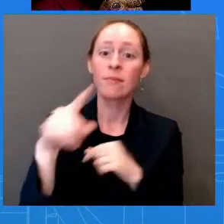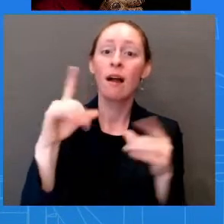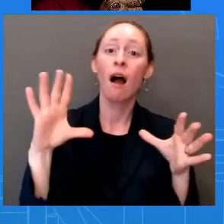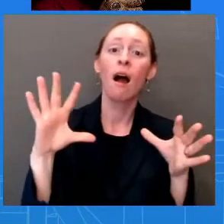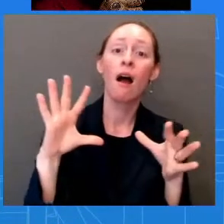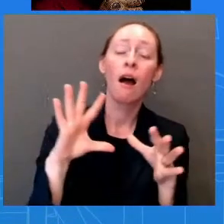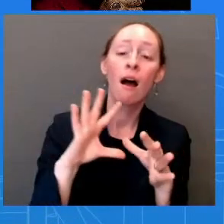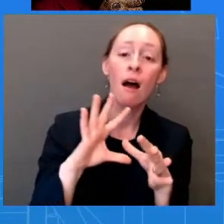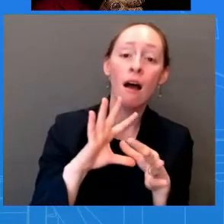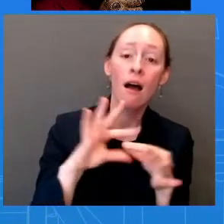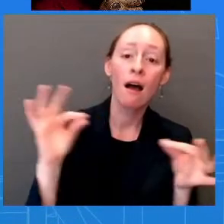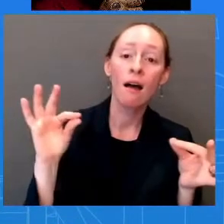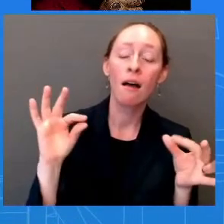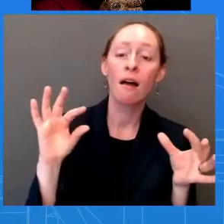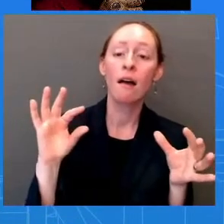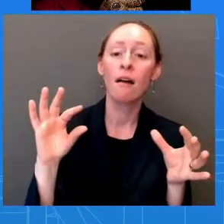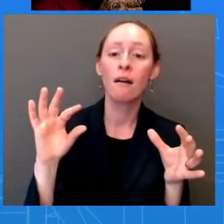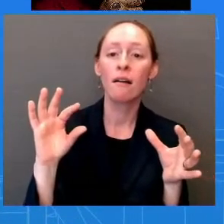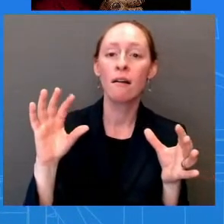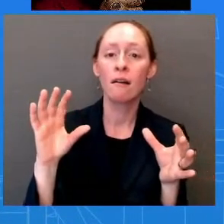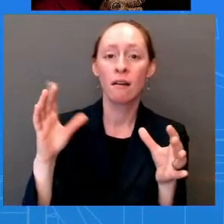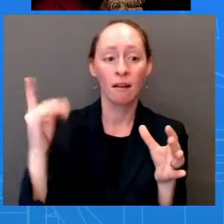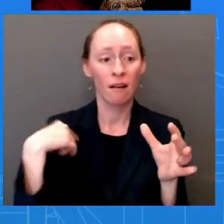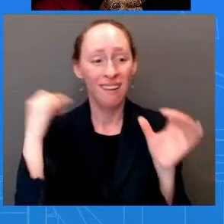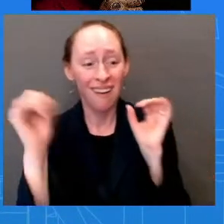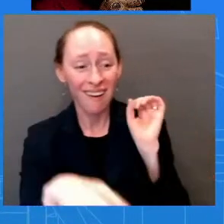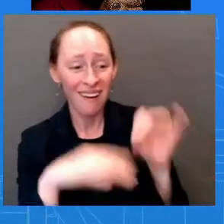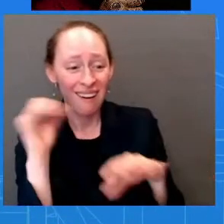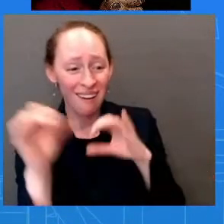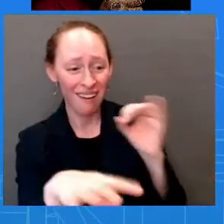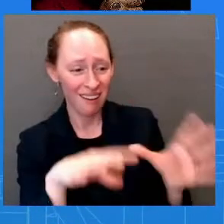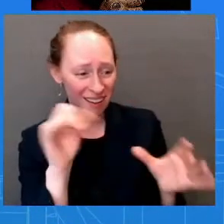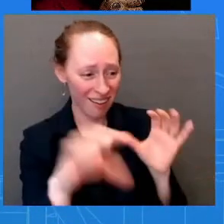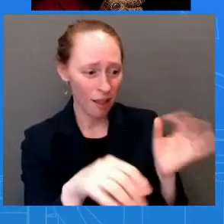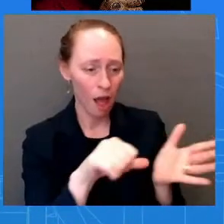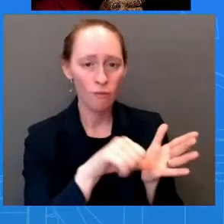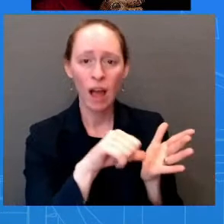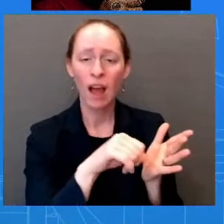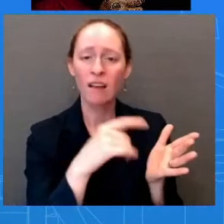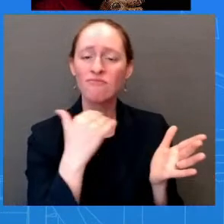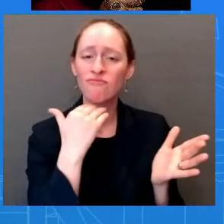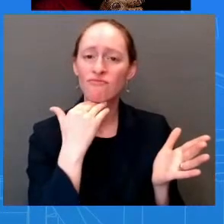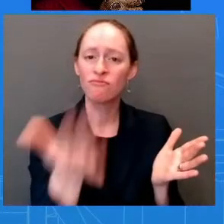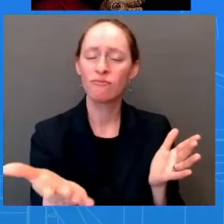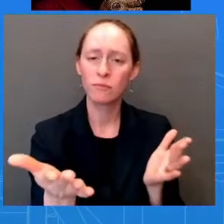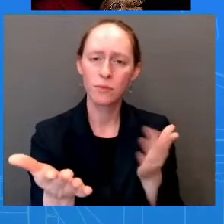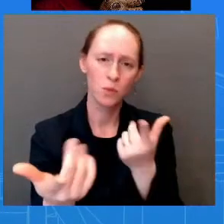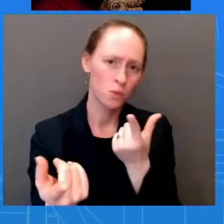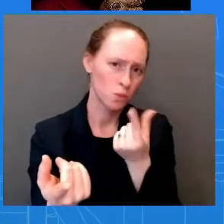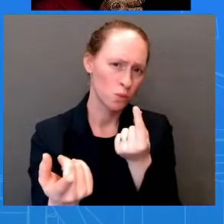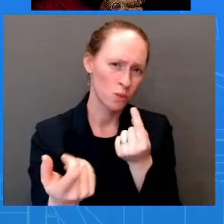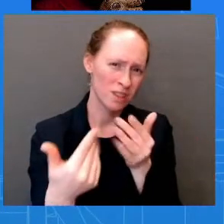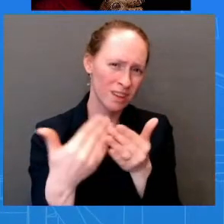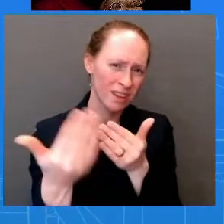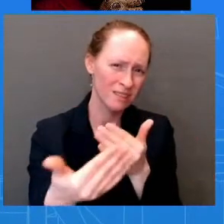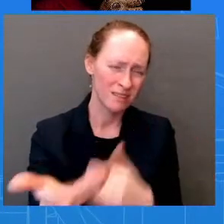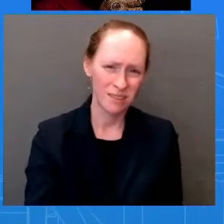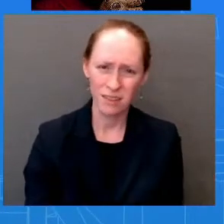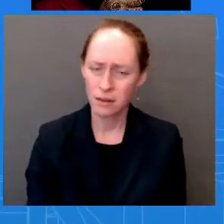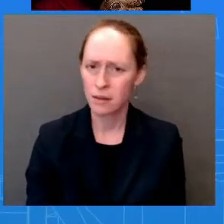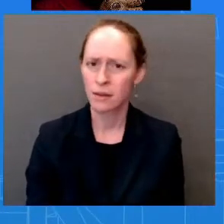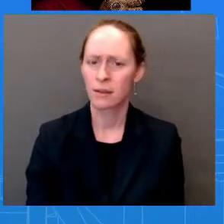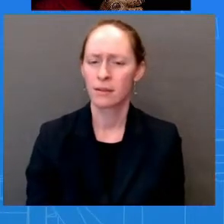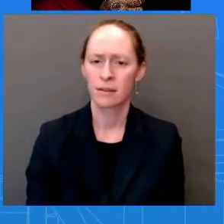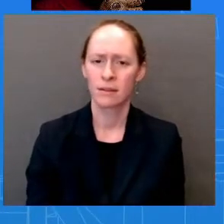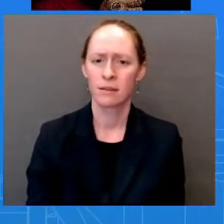that the administration is considering? So let me just first say we remain gravely concerned about the intensifying violent crackdown